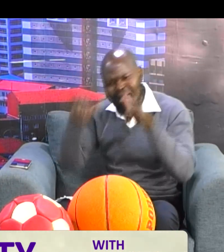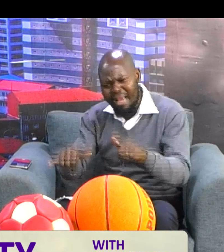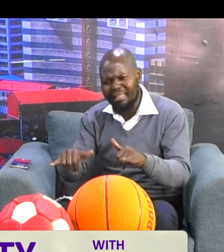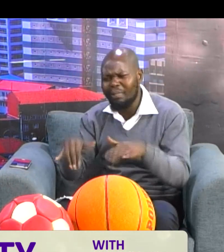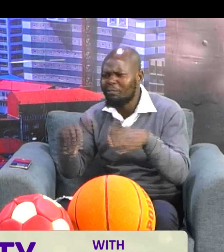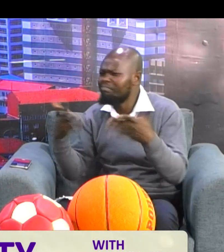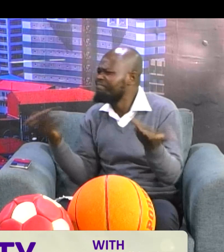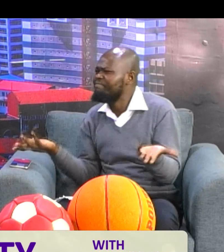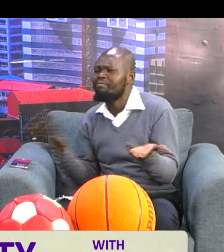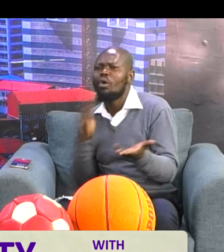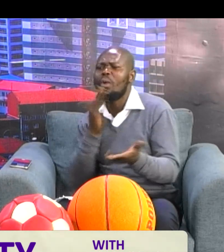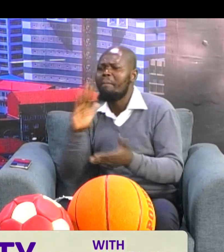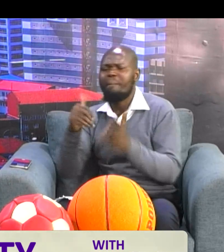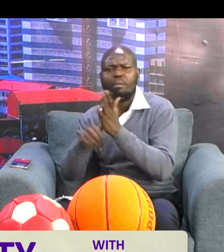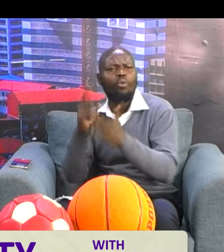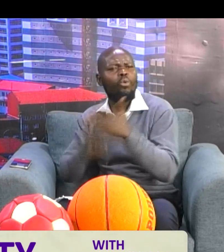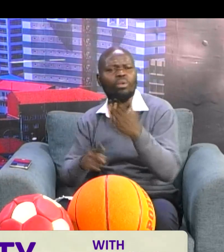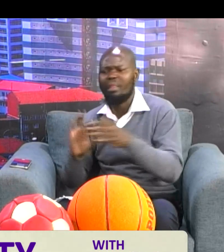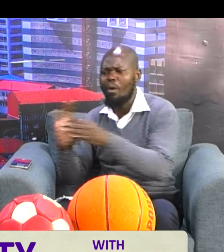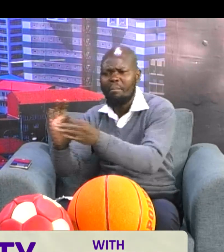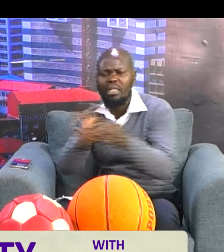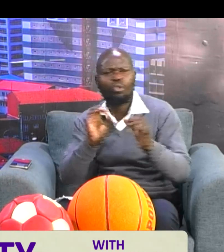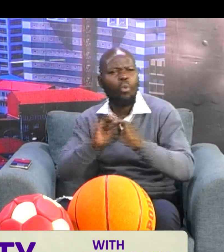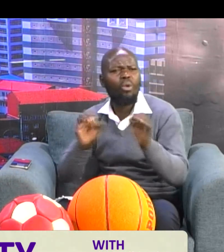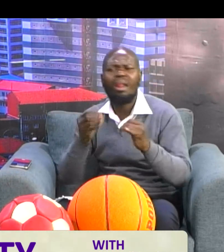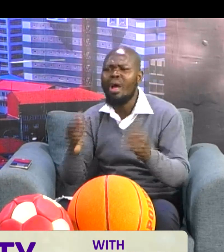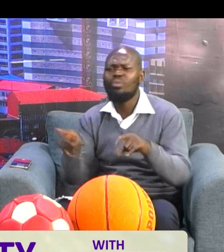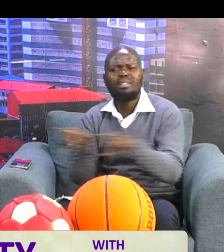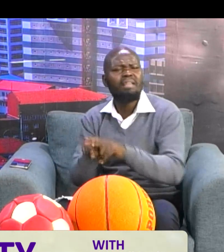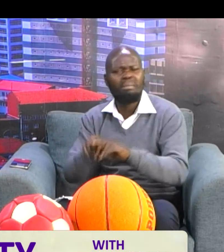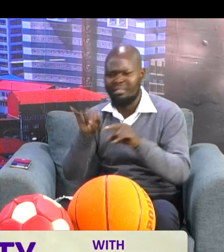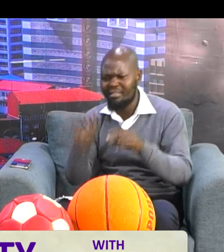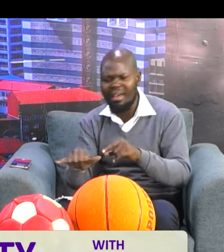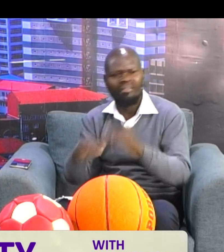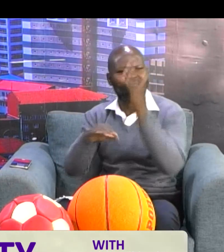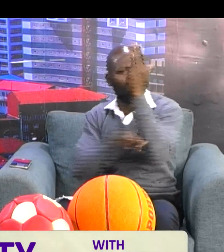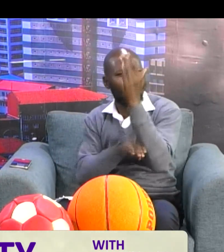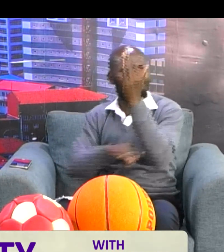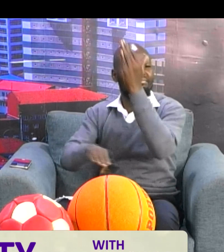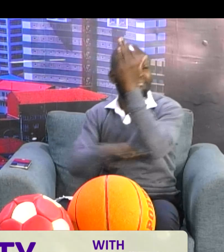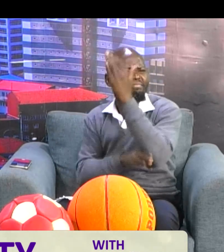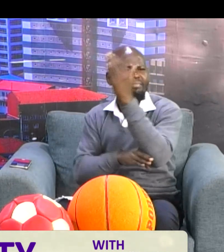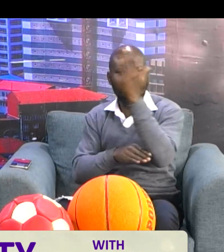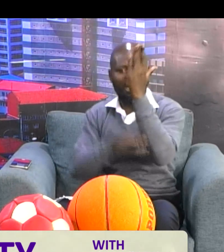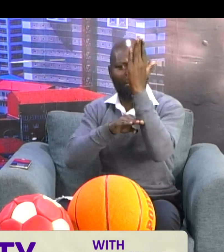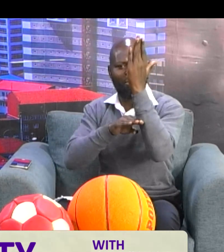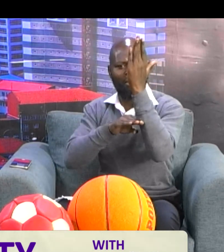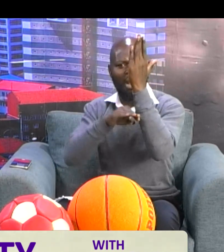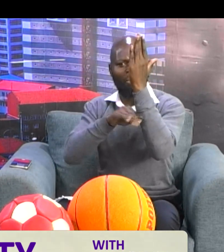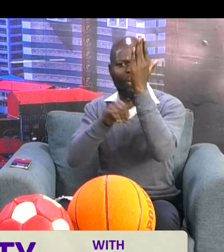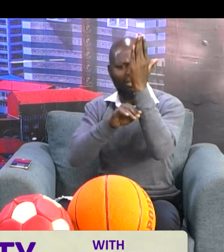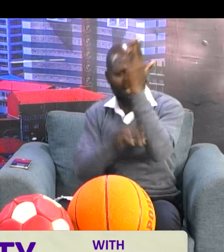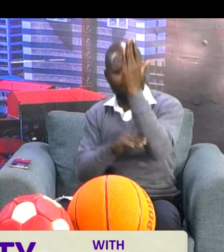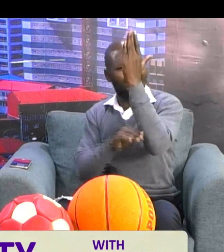bit? What is going to happen with FC Leopards? Is it a problem of coordination? They have always